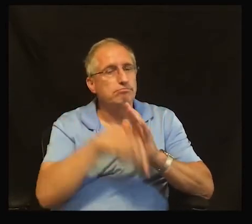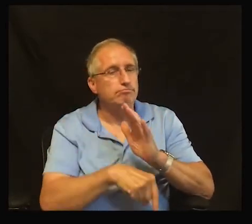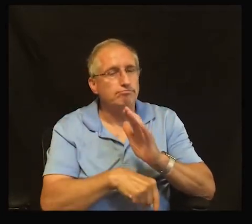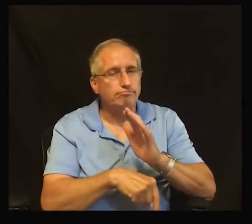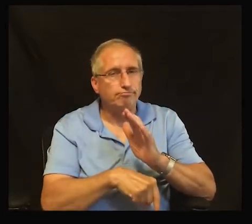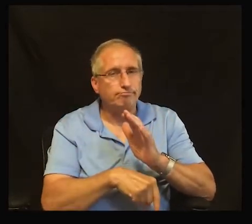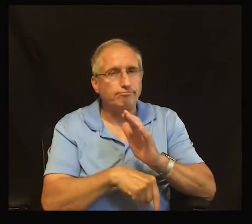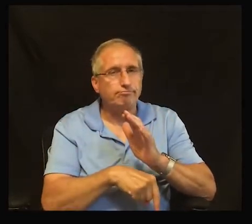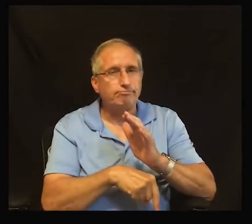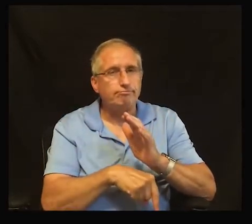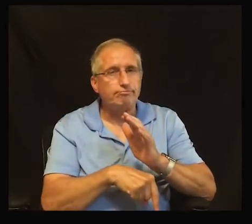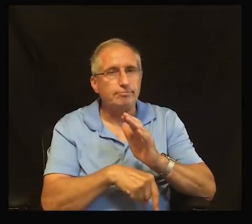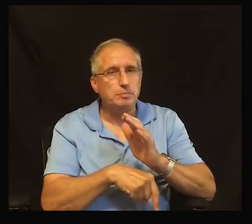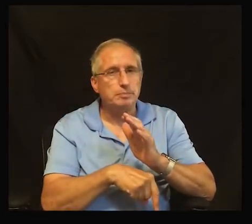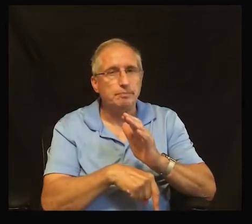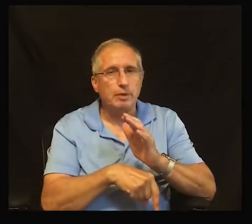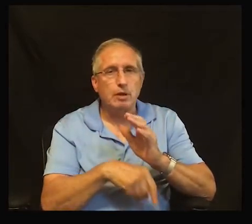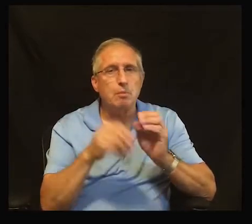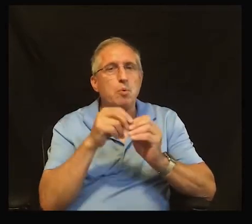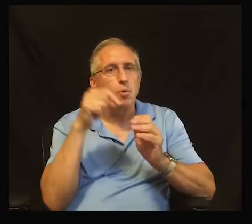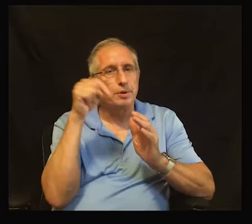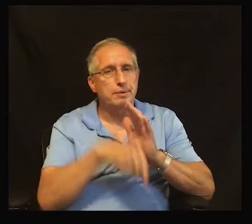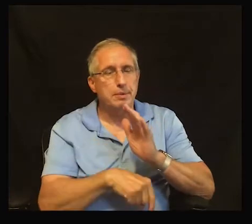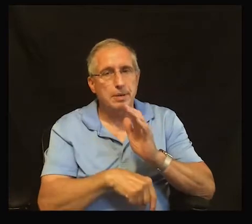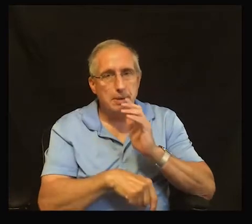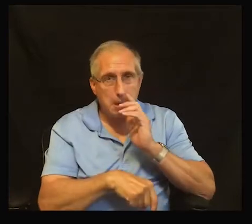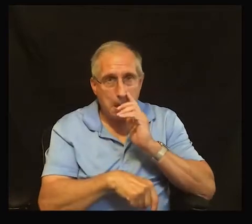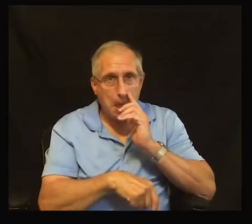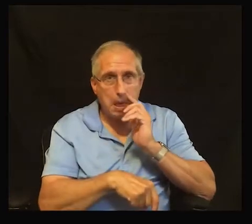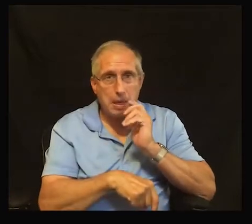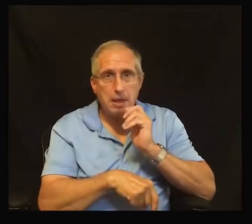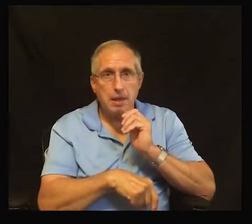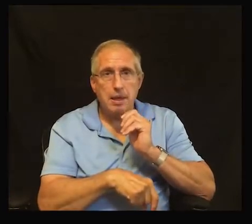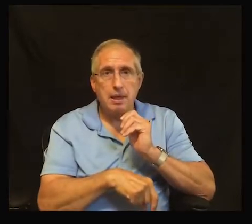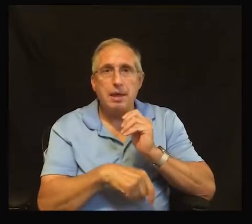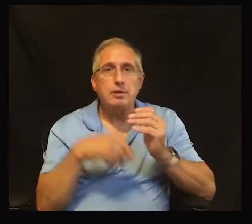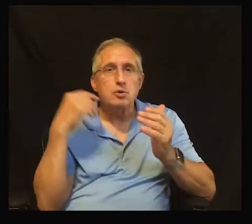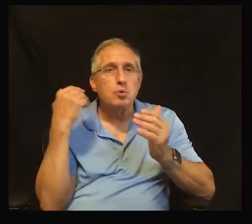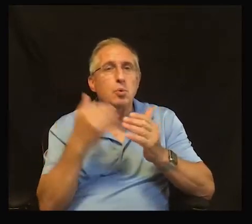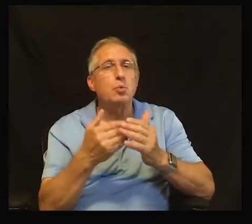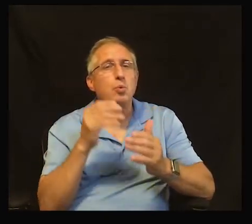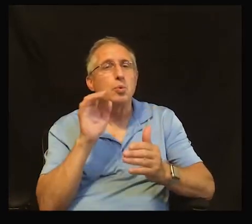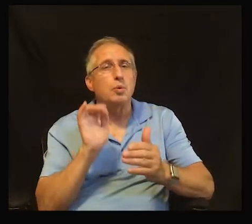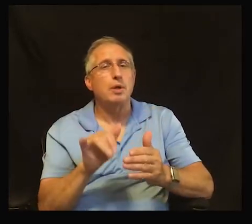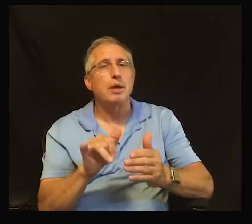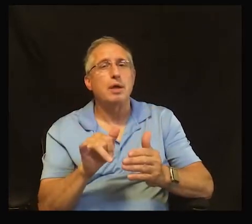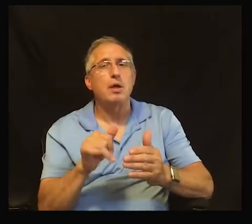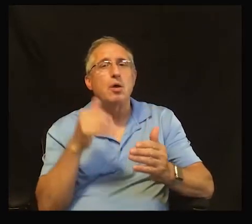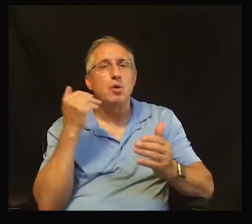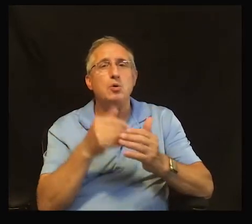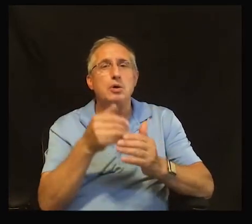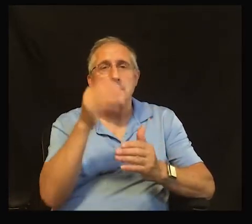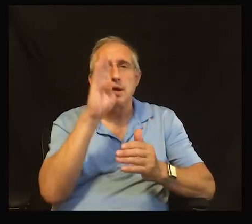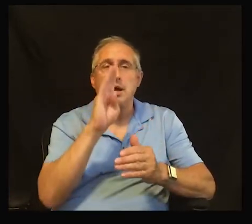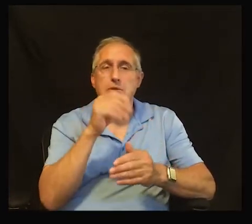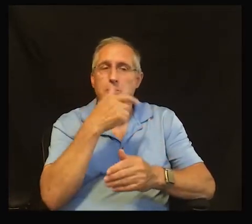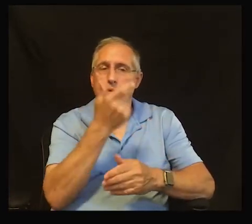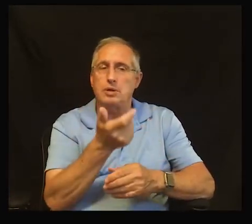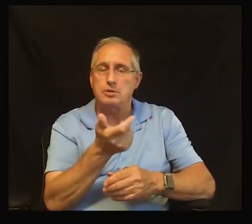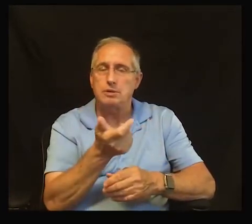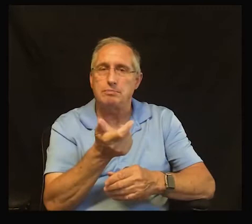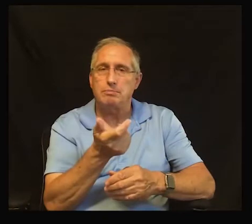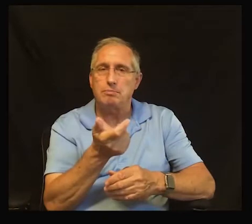much deeper than that. So much deeper than that. No, it's deeper. It's closer than that. It's closer than God's